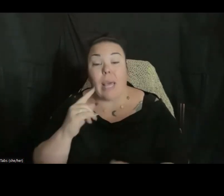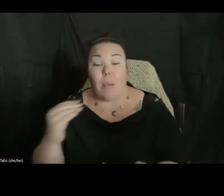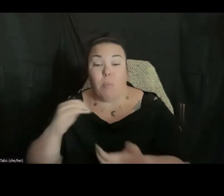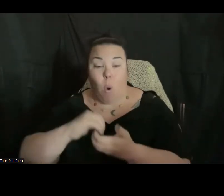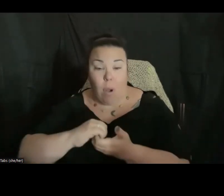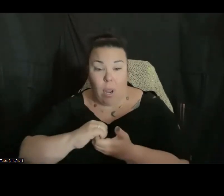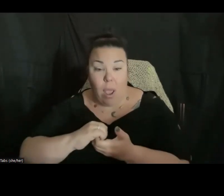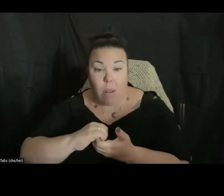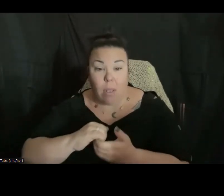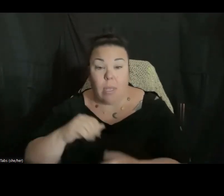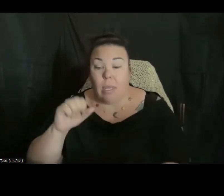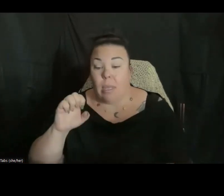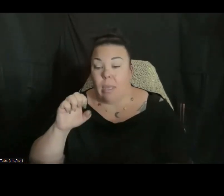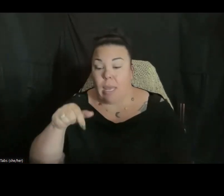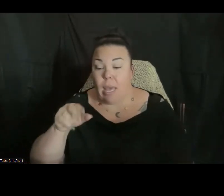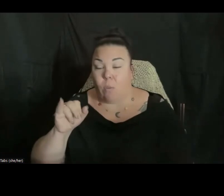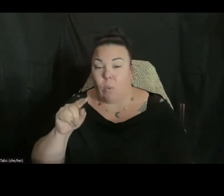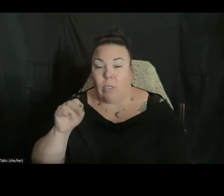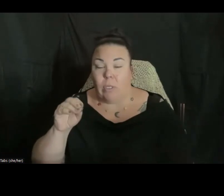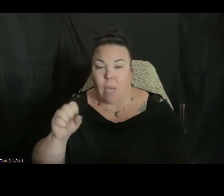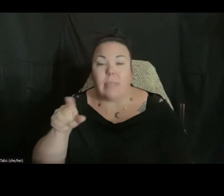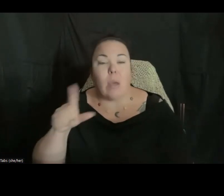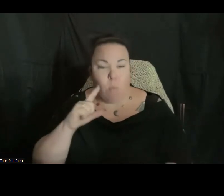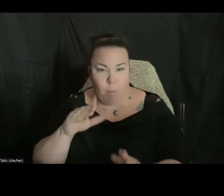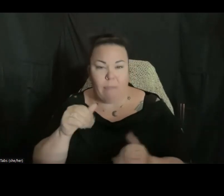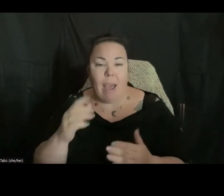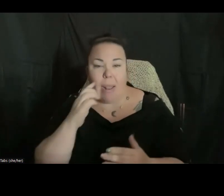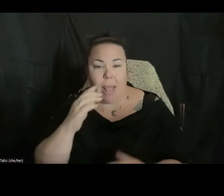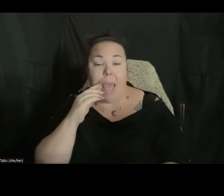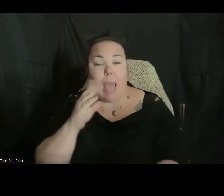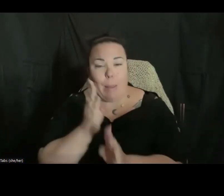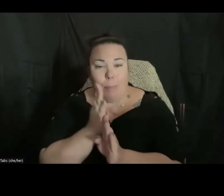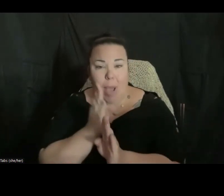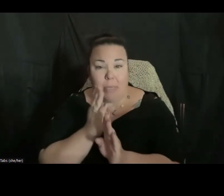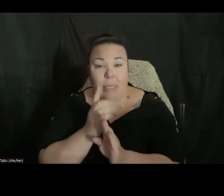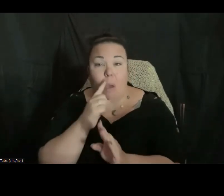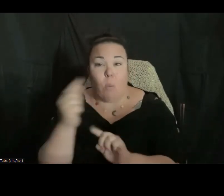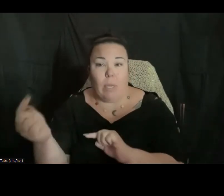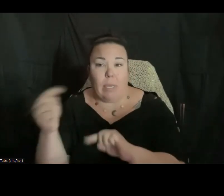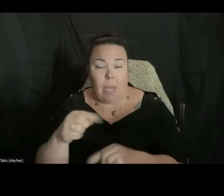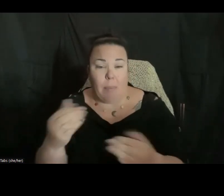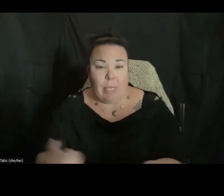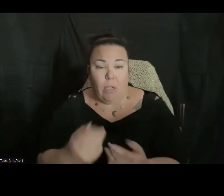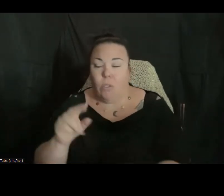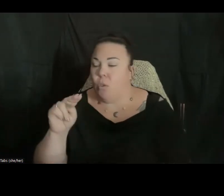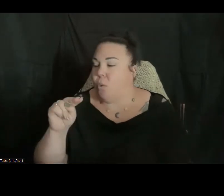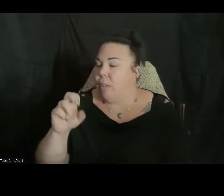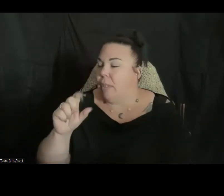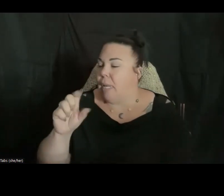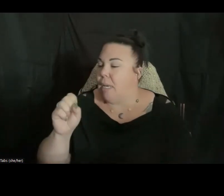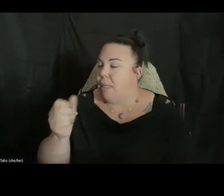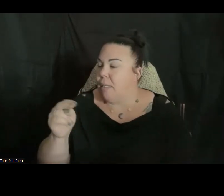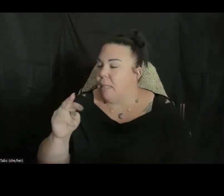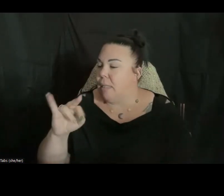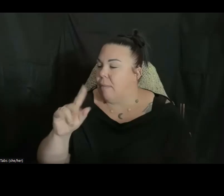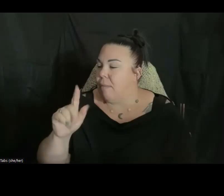be providing a mobile health bus that will come on site here in Nelsonville, Ohio, which is where our first